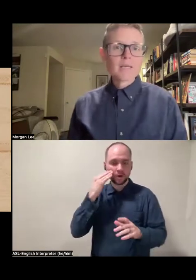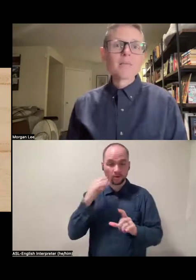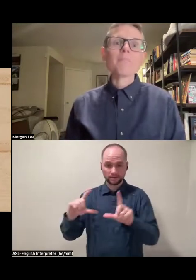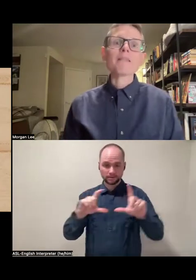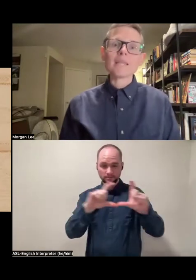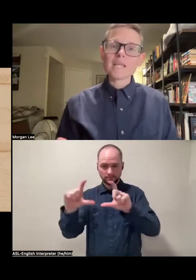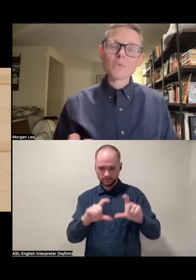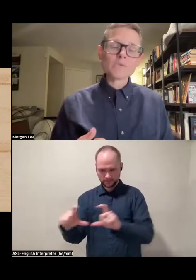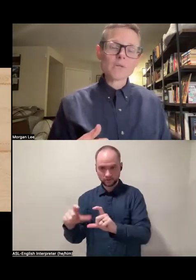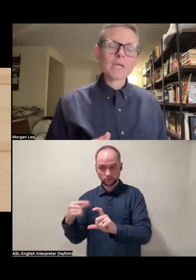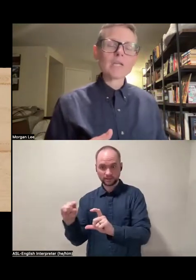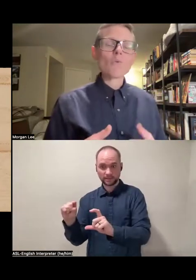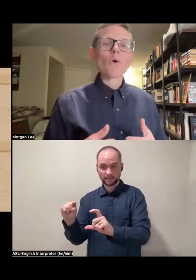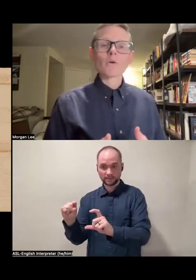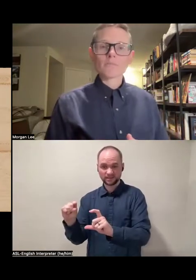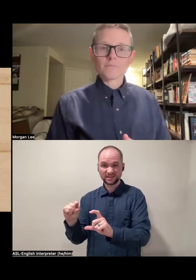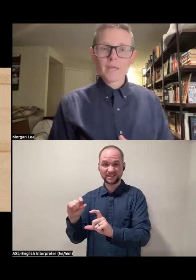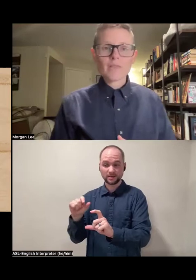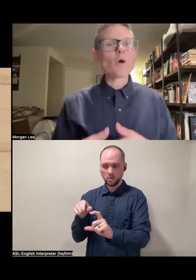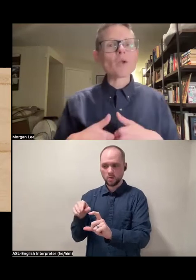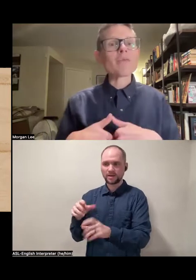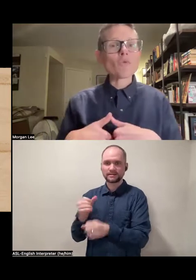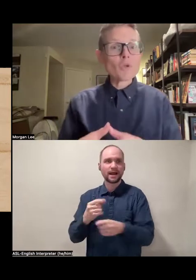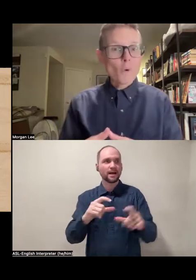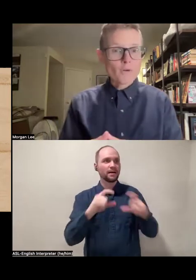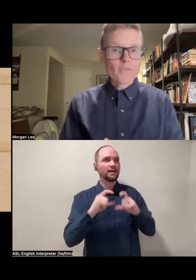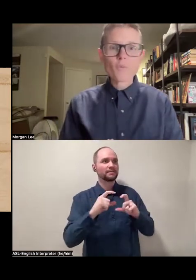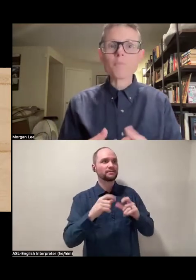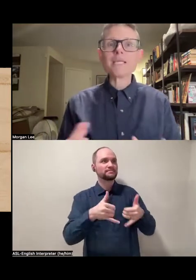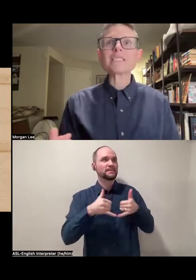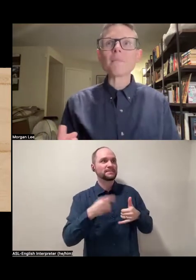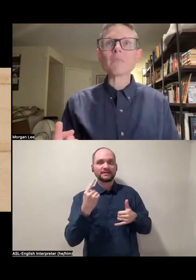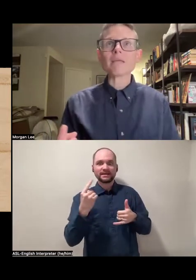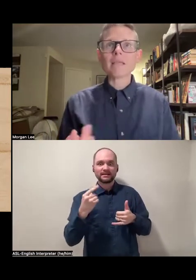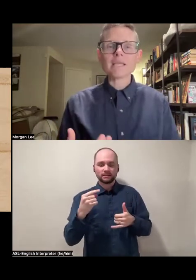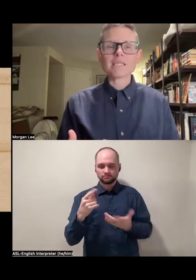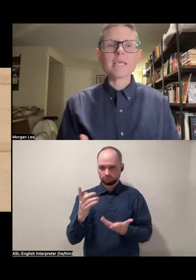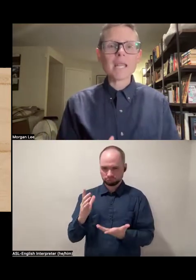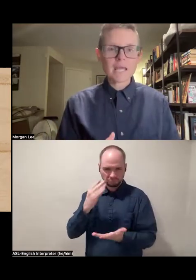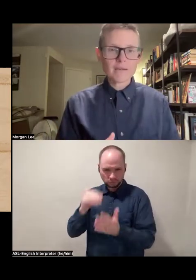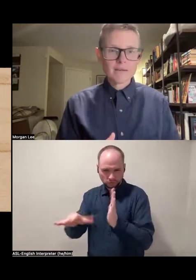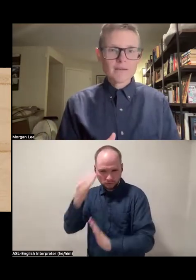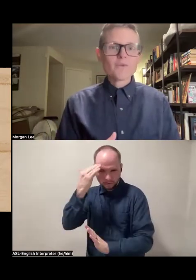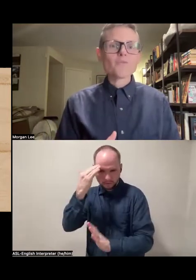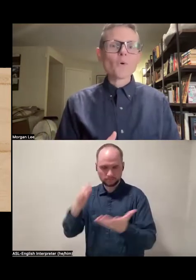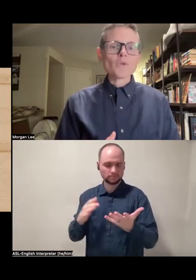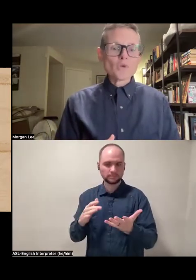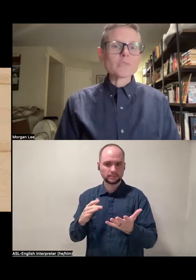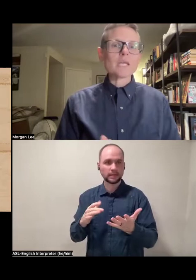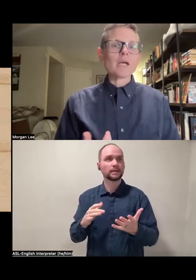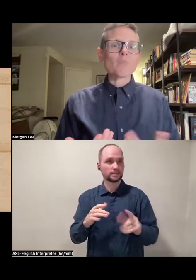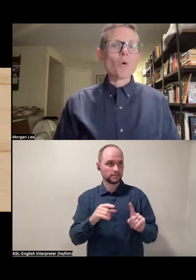box meant that he was going to get an award, or a reward. There would be something that he is getting